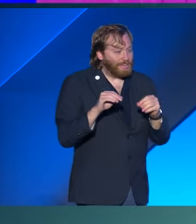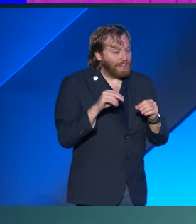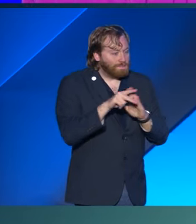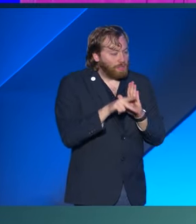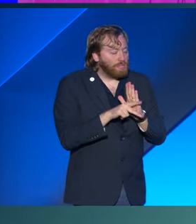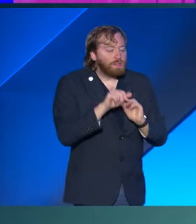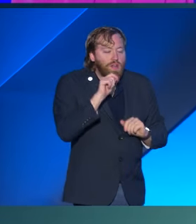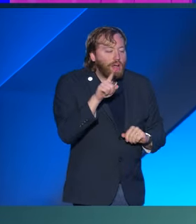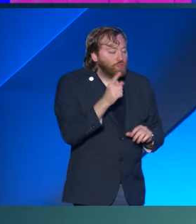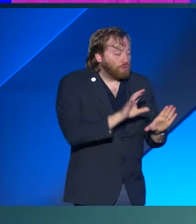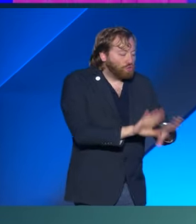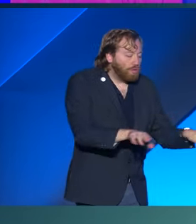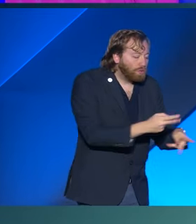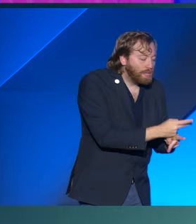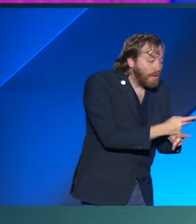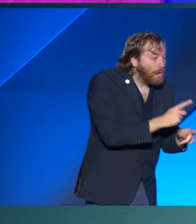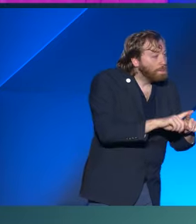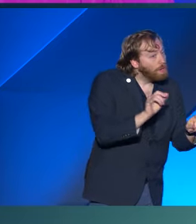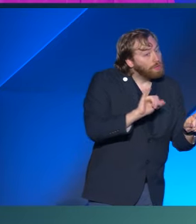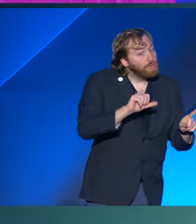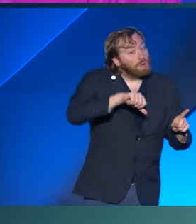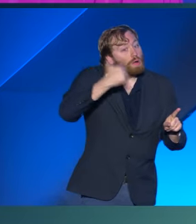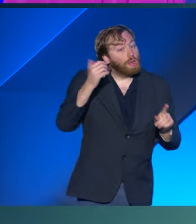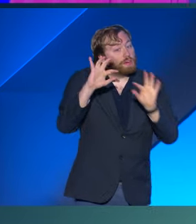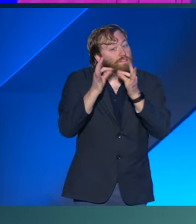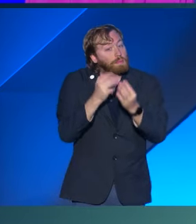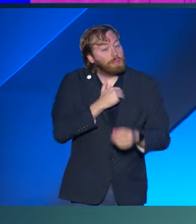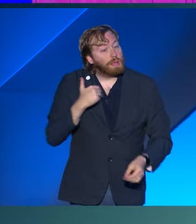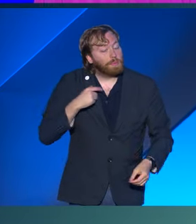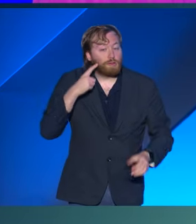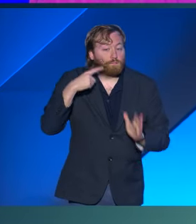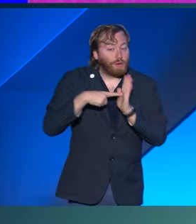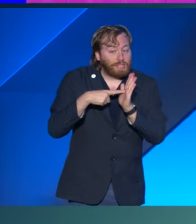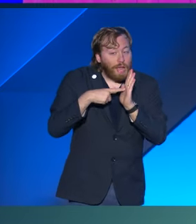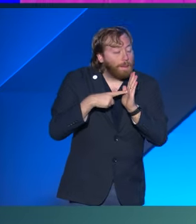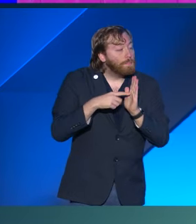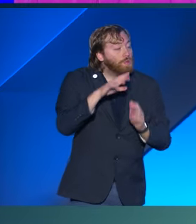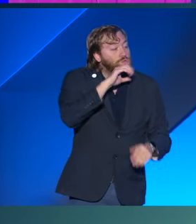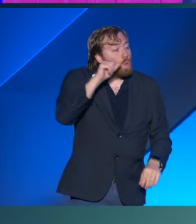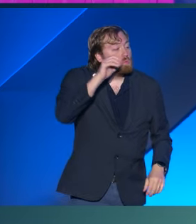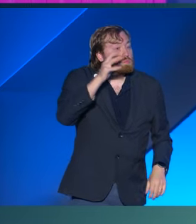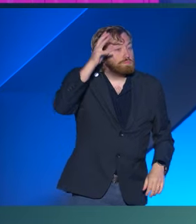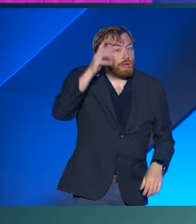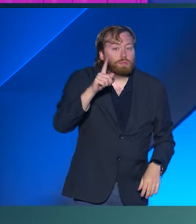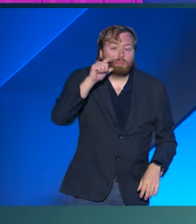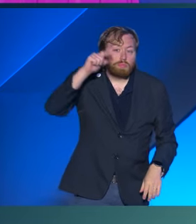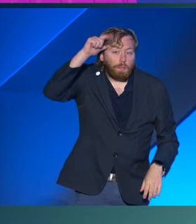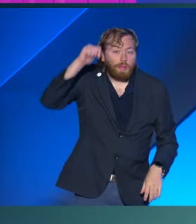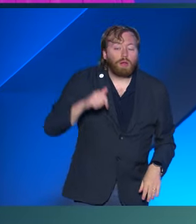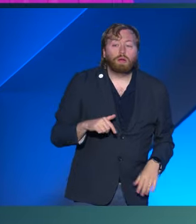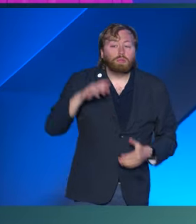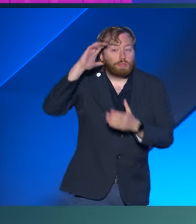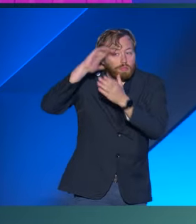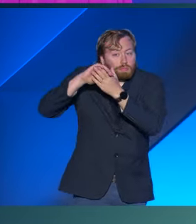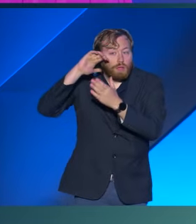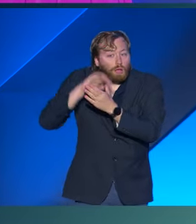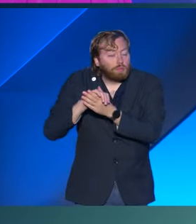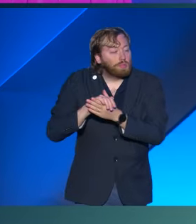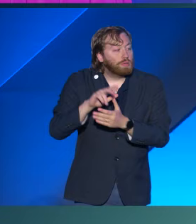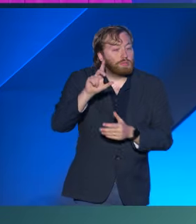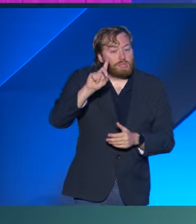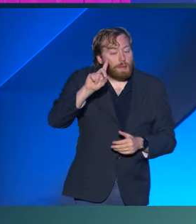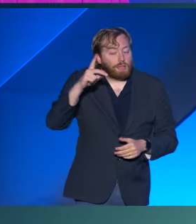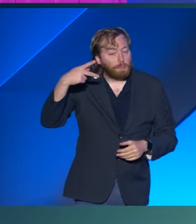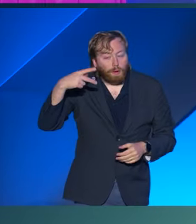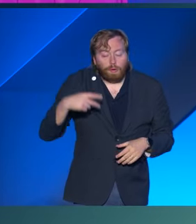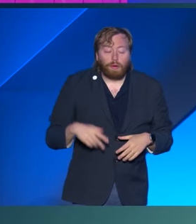care, but the care of other family members, including parents, step-parents, spouses, domestic partners, uncles,